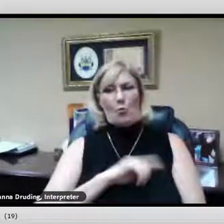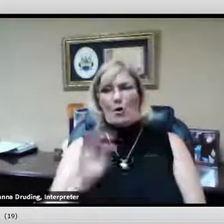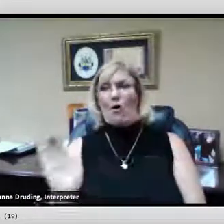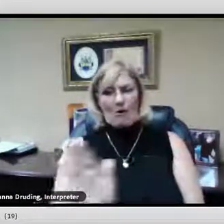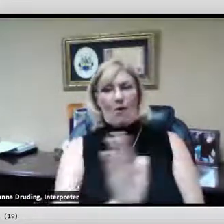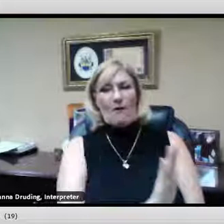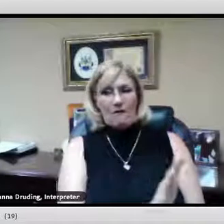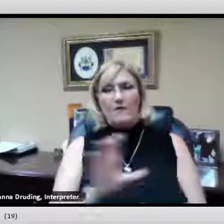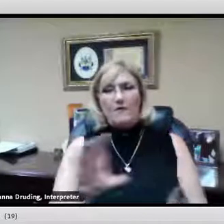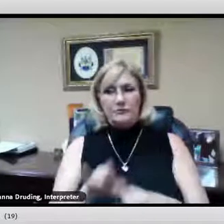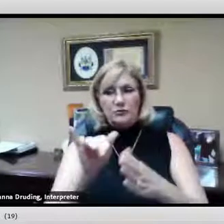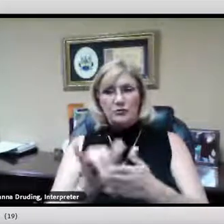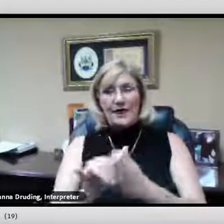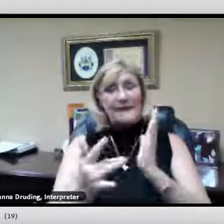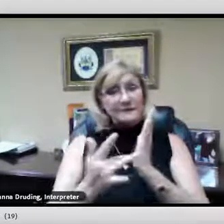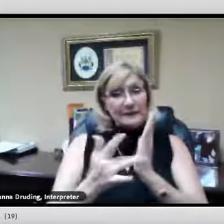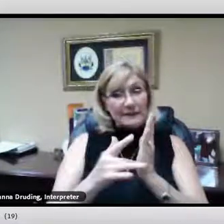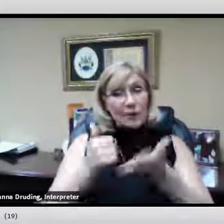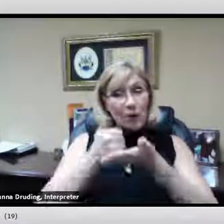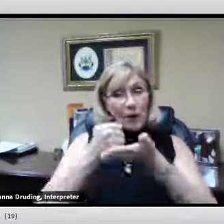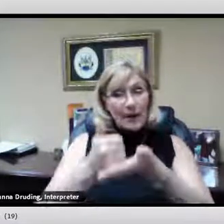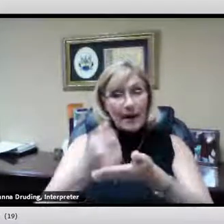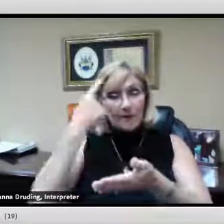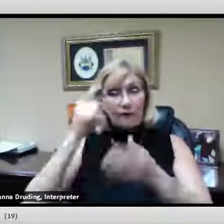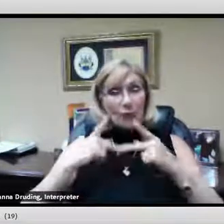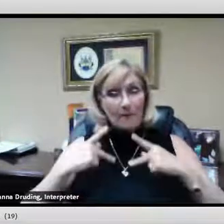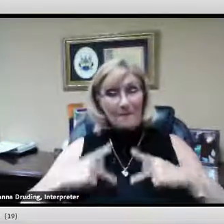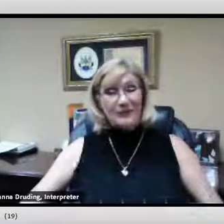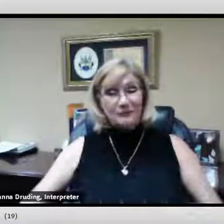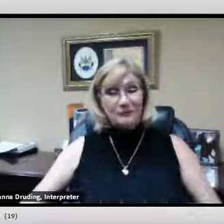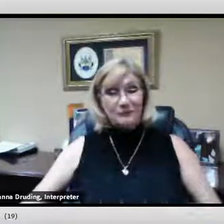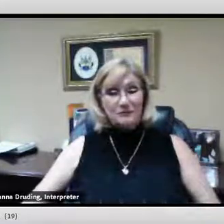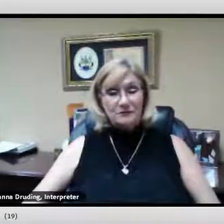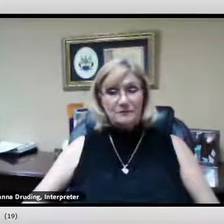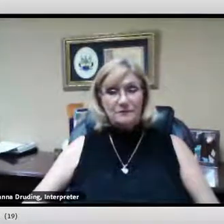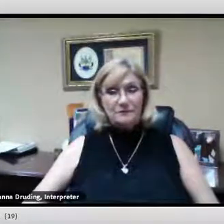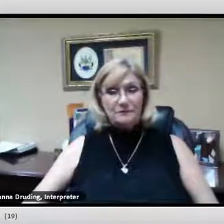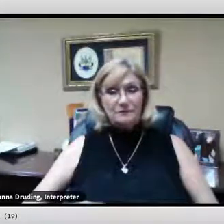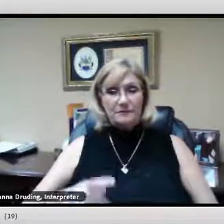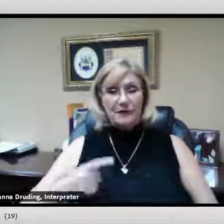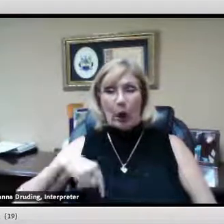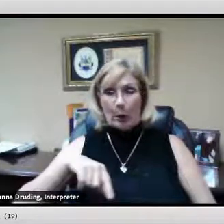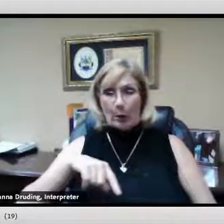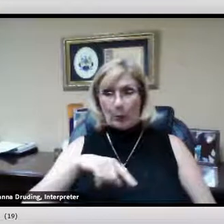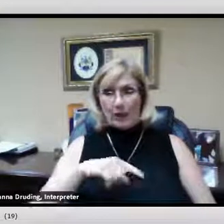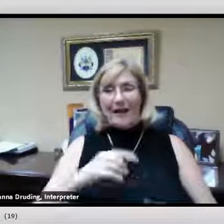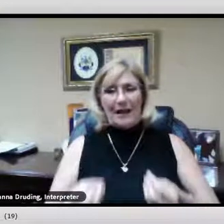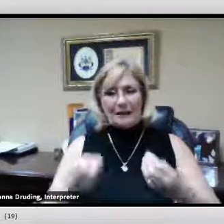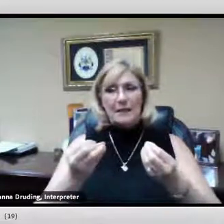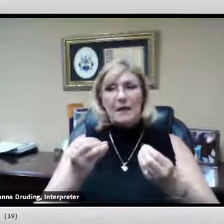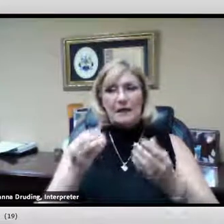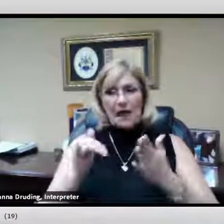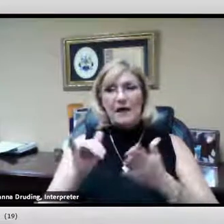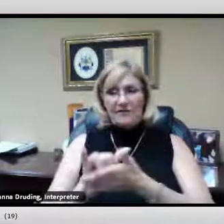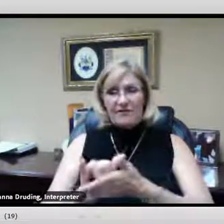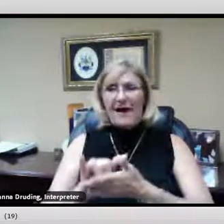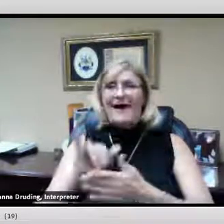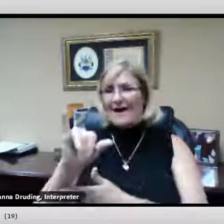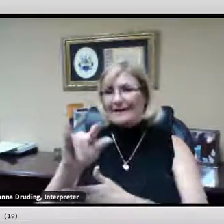to technical help for our patrons, we generally a lot of that is done by our